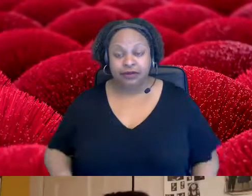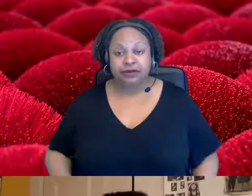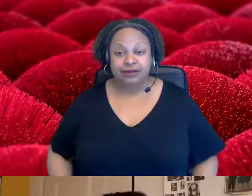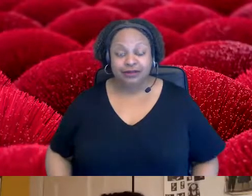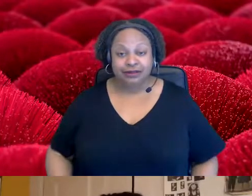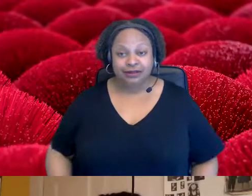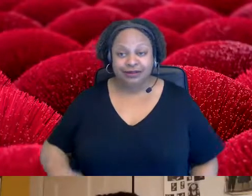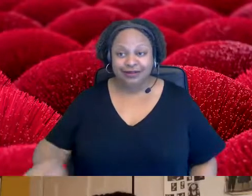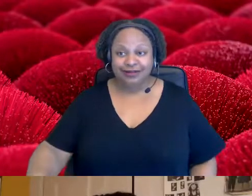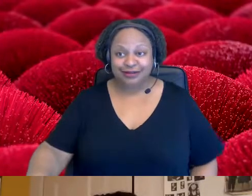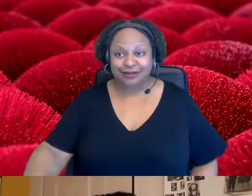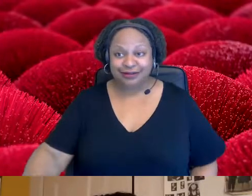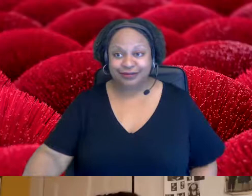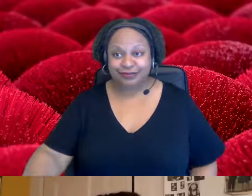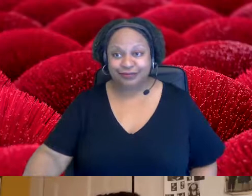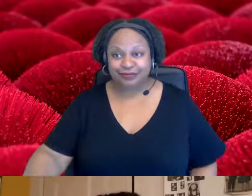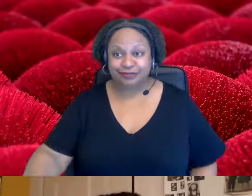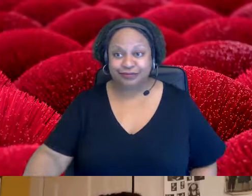are considering right now.